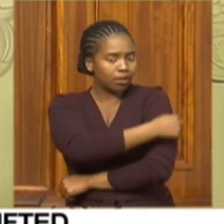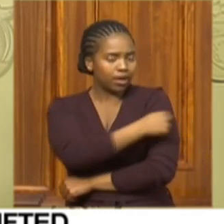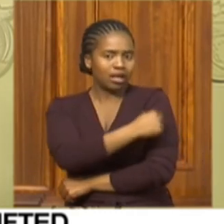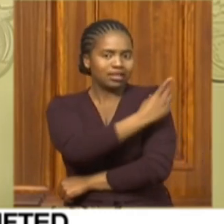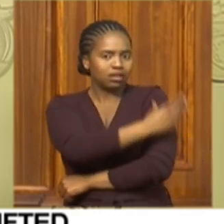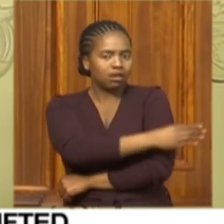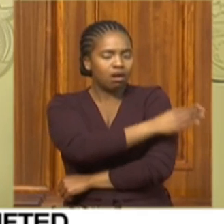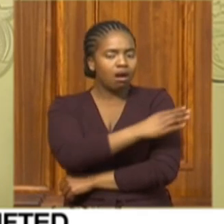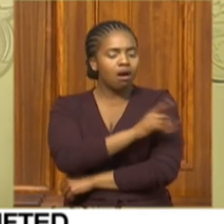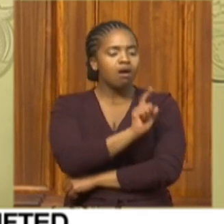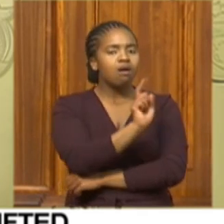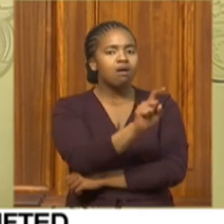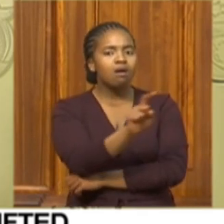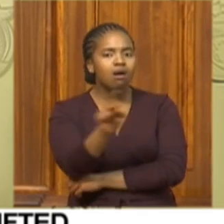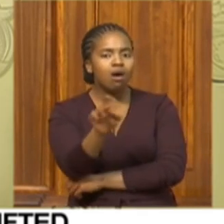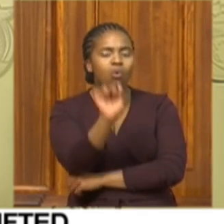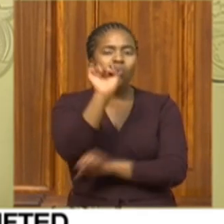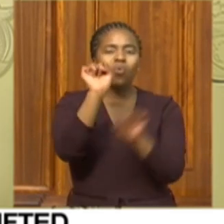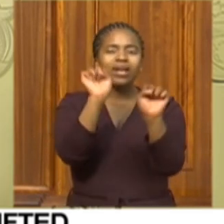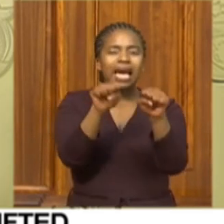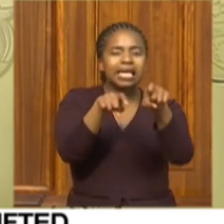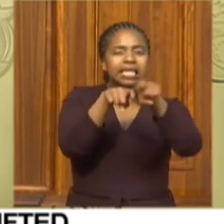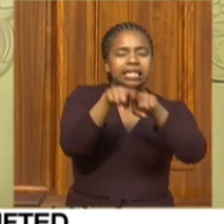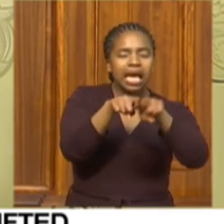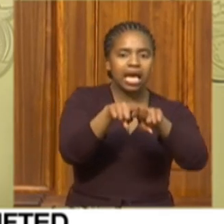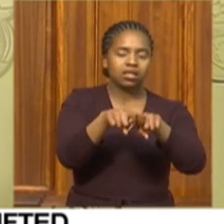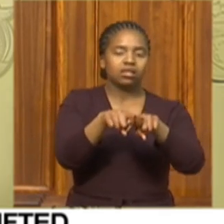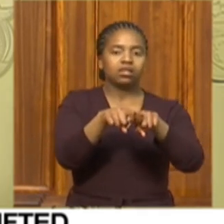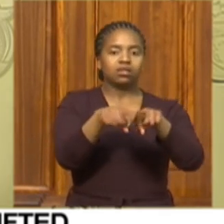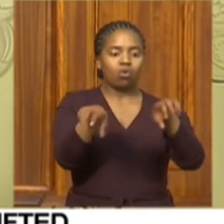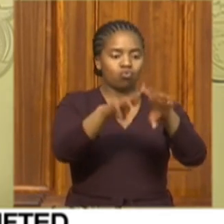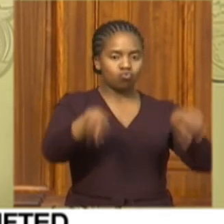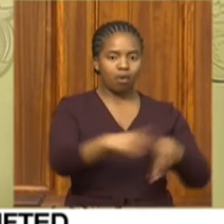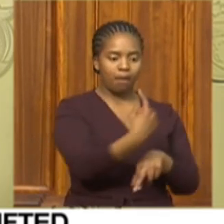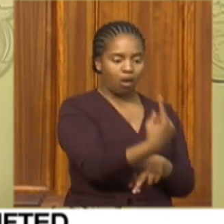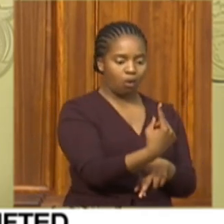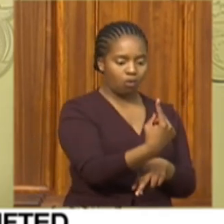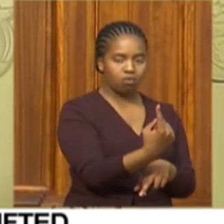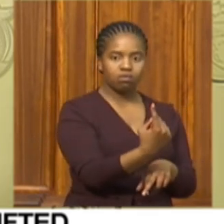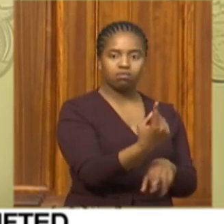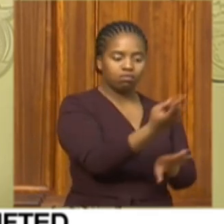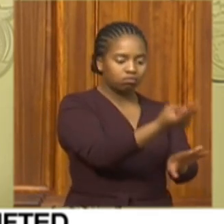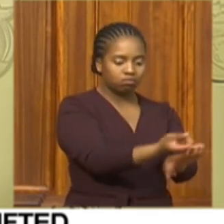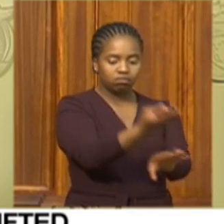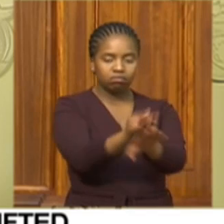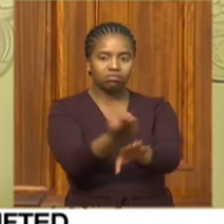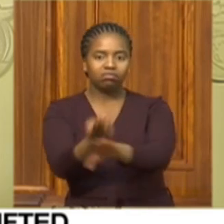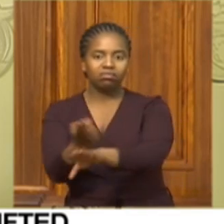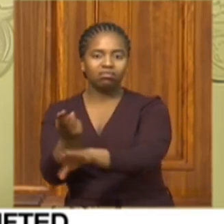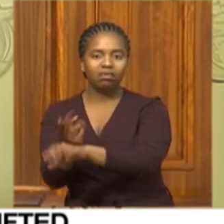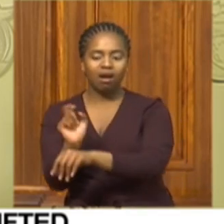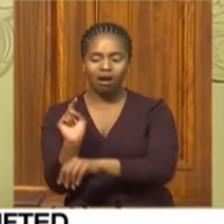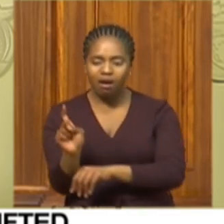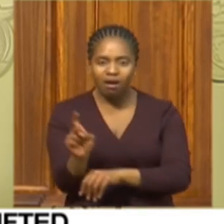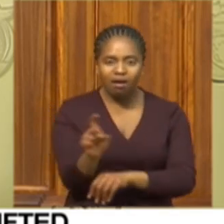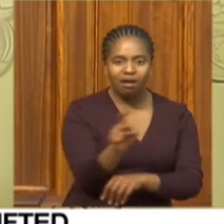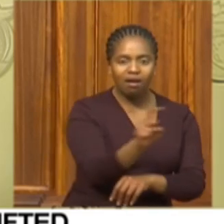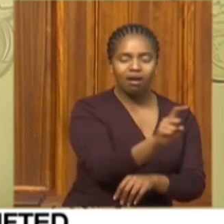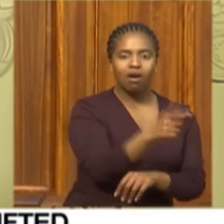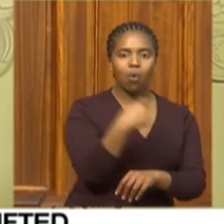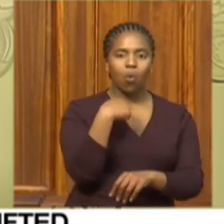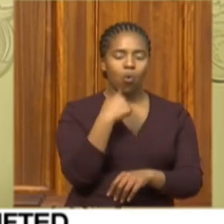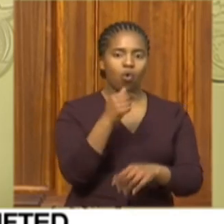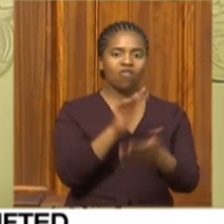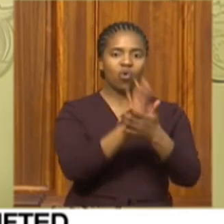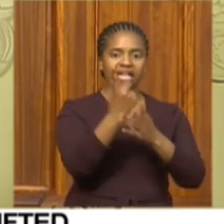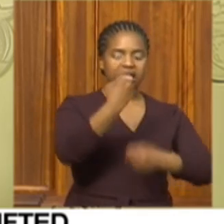identify, isolate, test, and treat every positive case and trace and quarantine